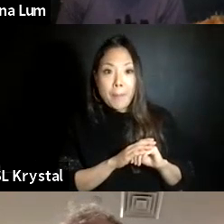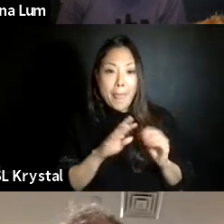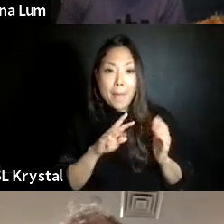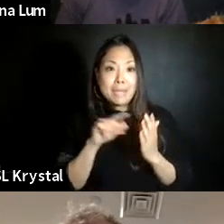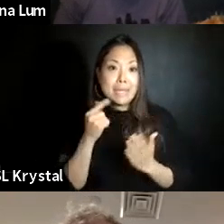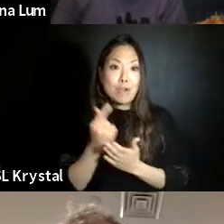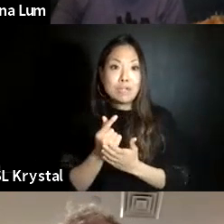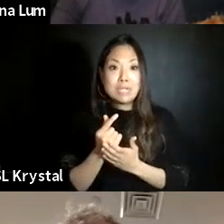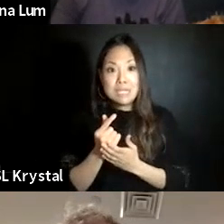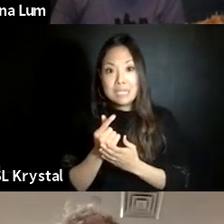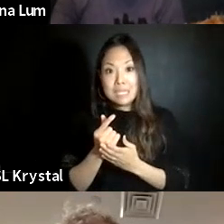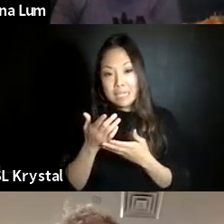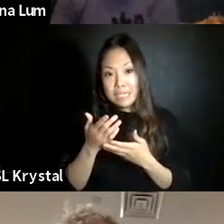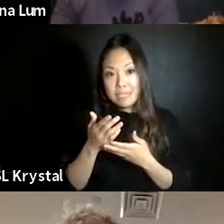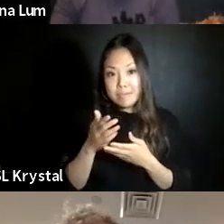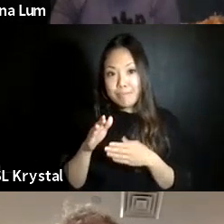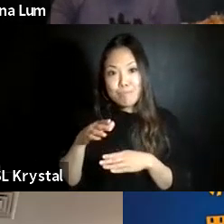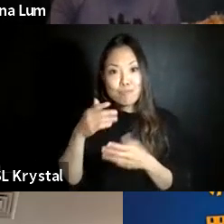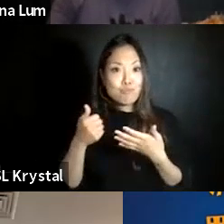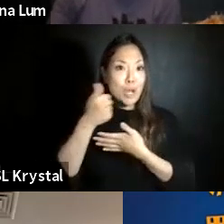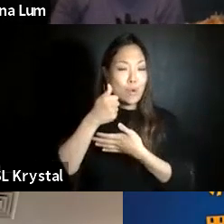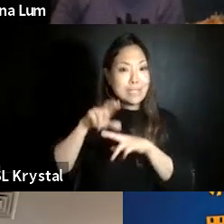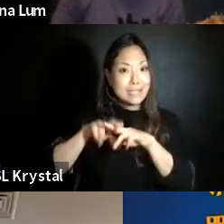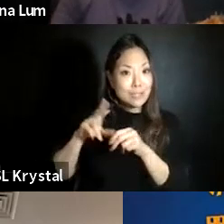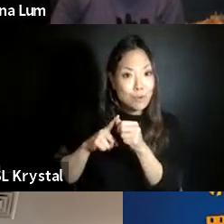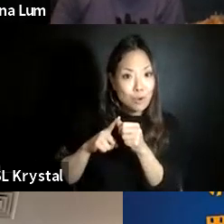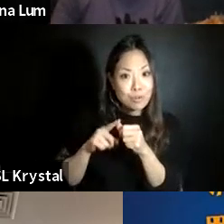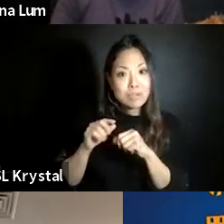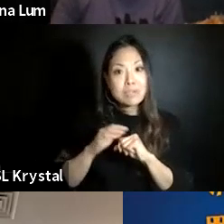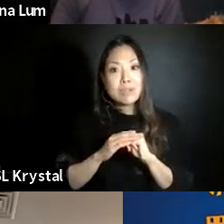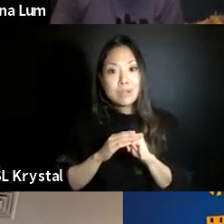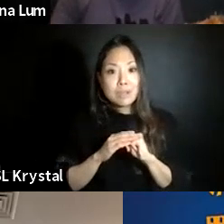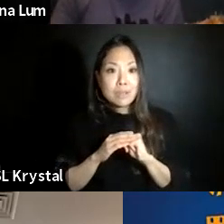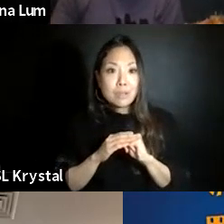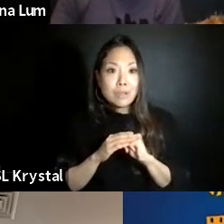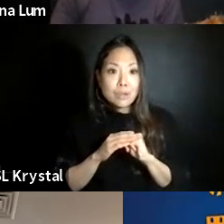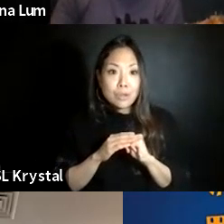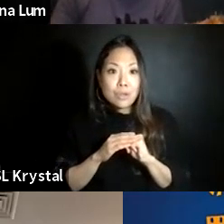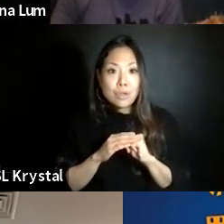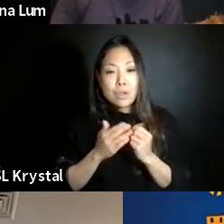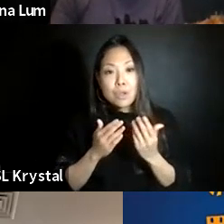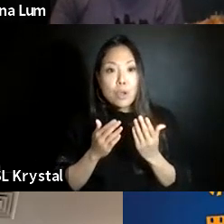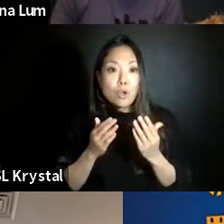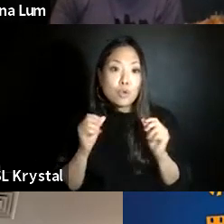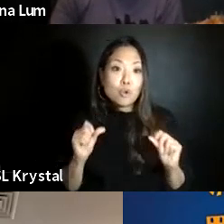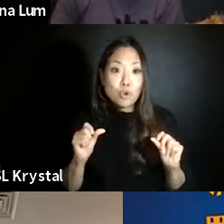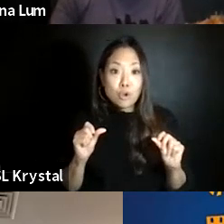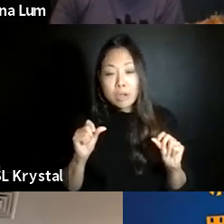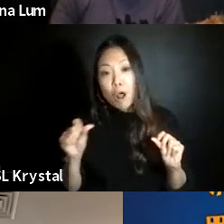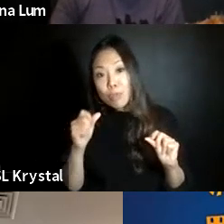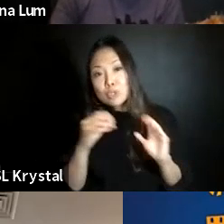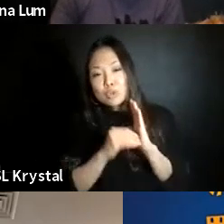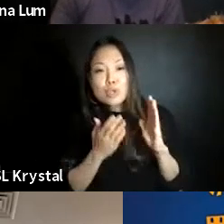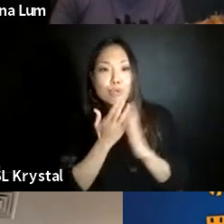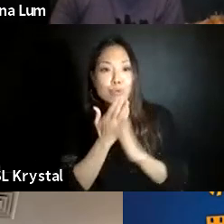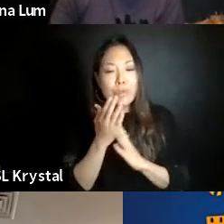seats first. It doesn't mean that you wouldn't get students beyond that by going through the additional tiers, but that's one way that